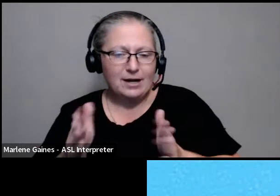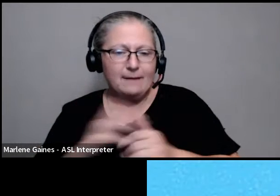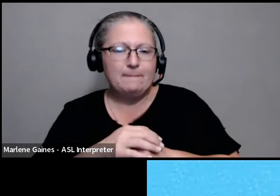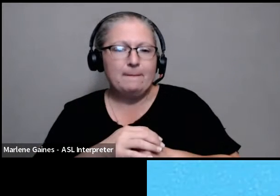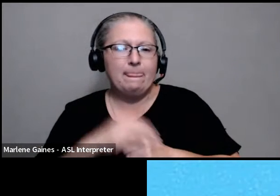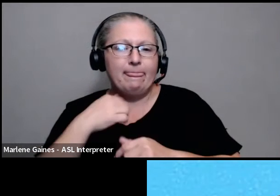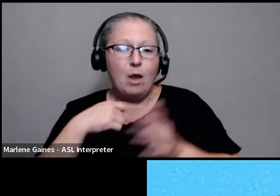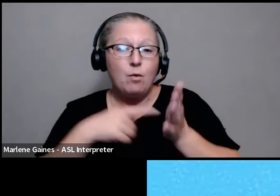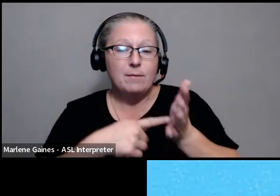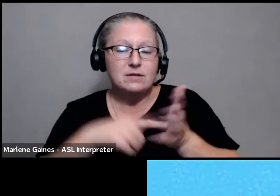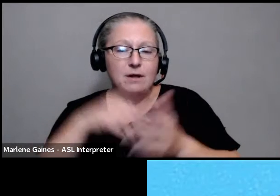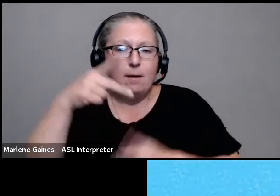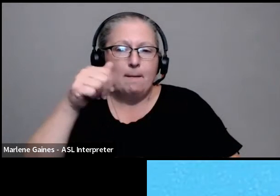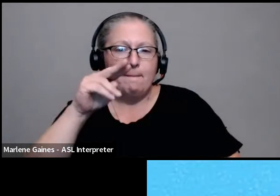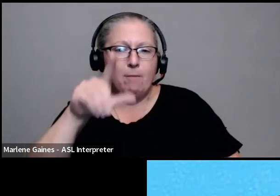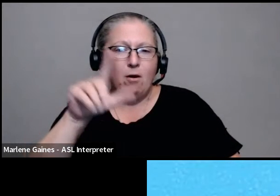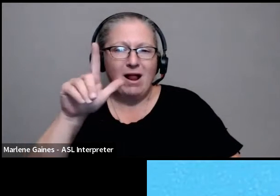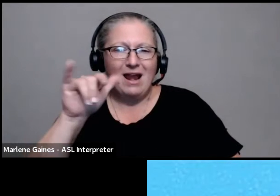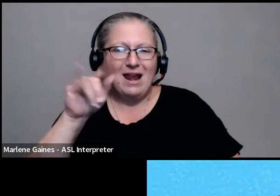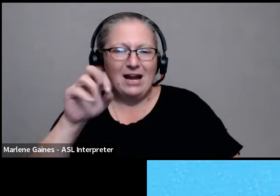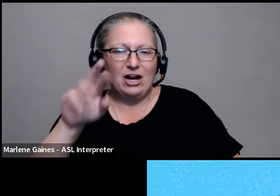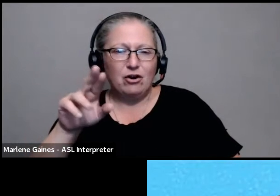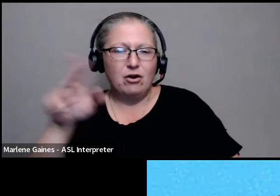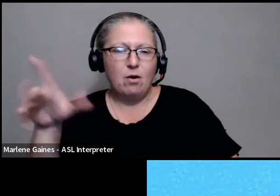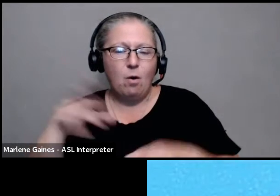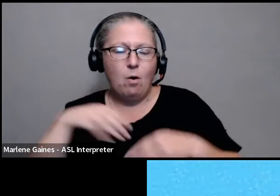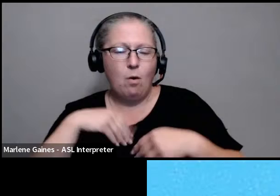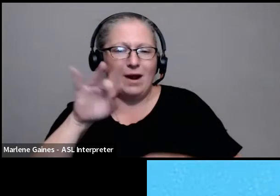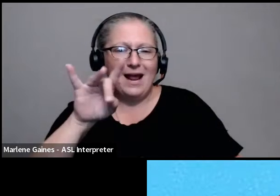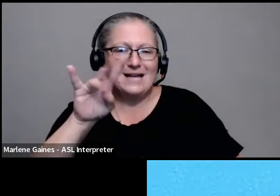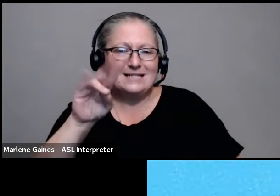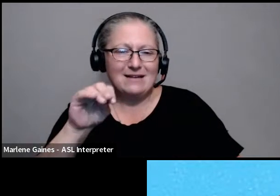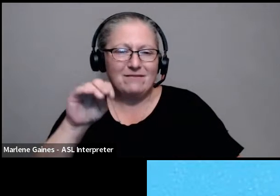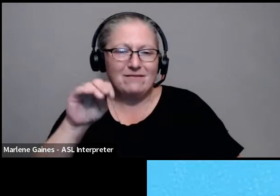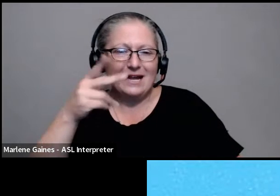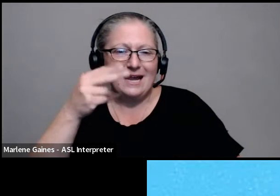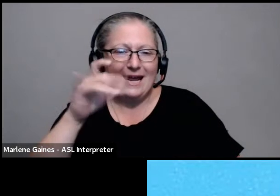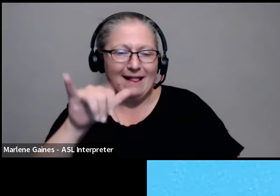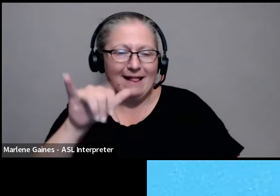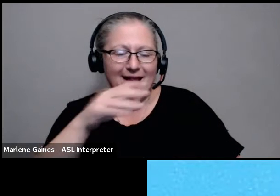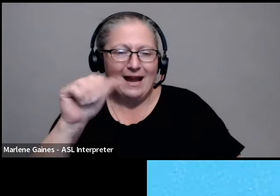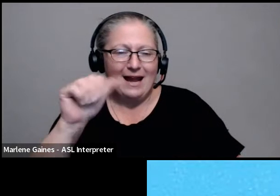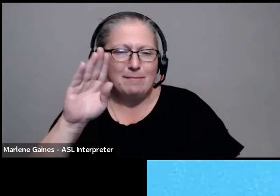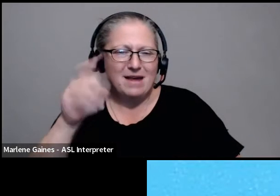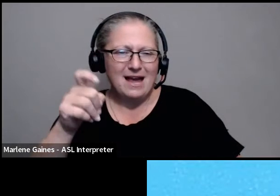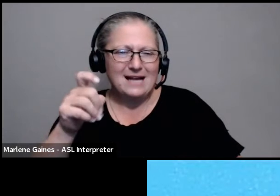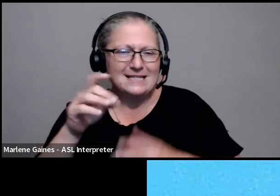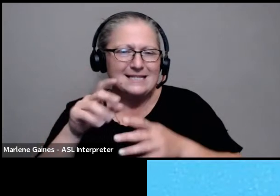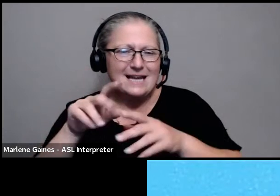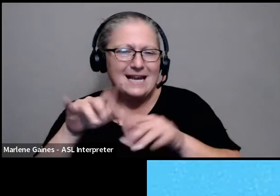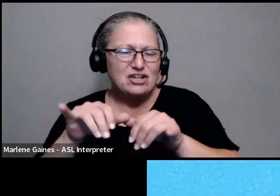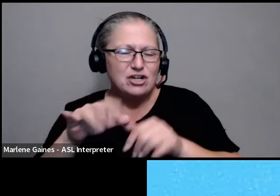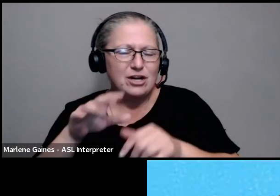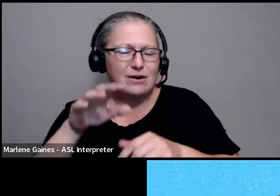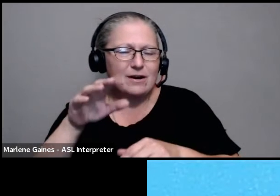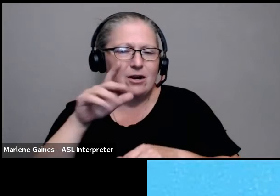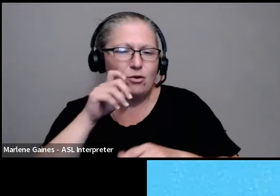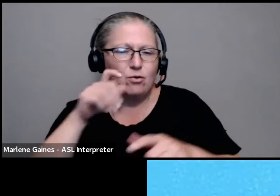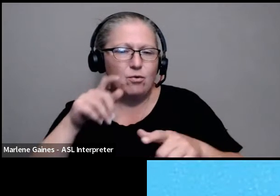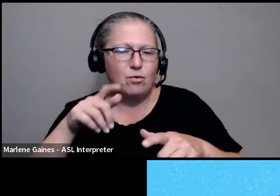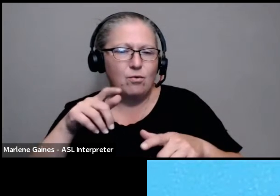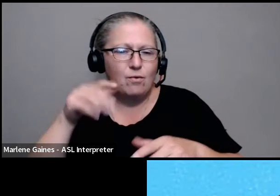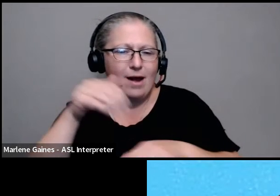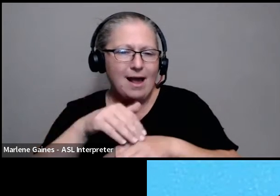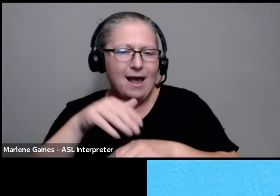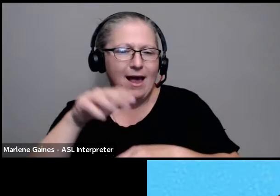I represent Paul Leininger, who is the owner of 870 Hinckley and also ABX Engineering, which is the tenant at